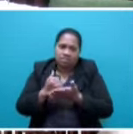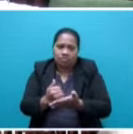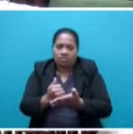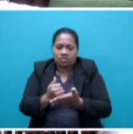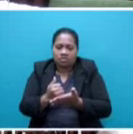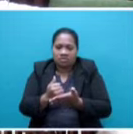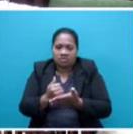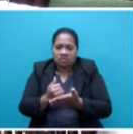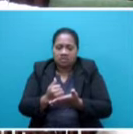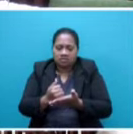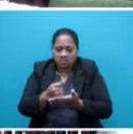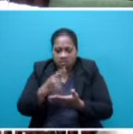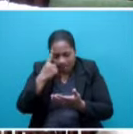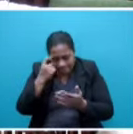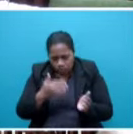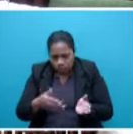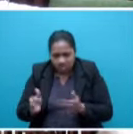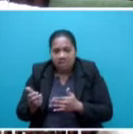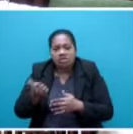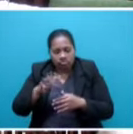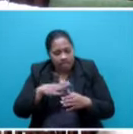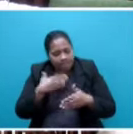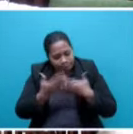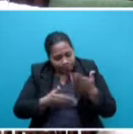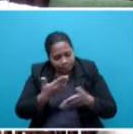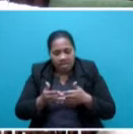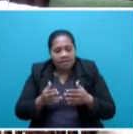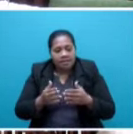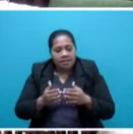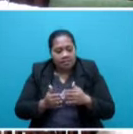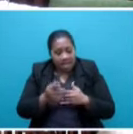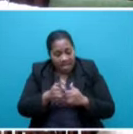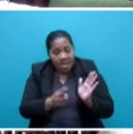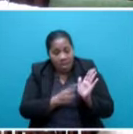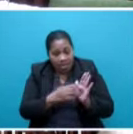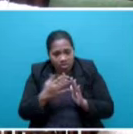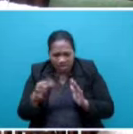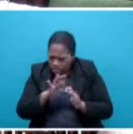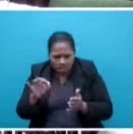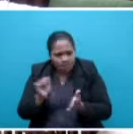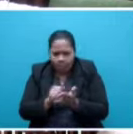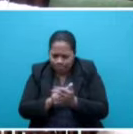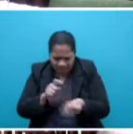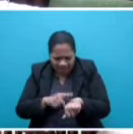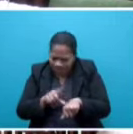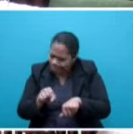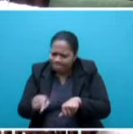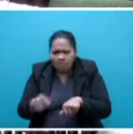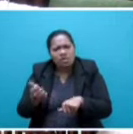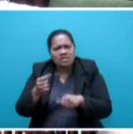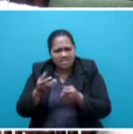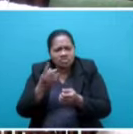alluded to by Honorable Nawaikula. This is not the appropriate time to bringing it in. Let us deal with the motion that's already before the